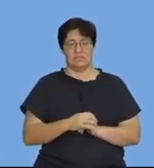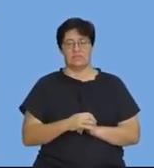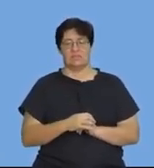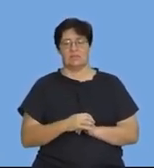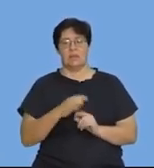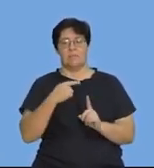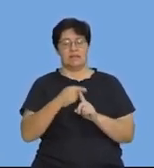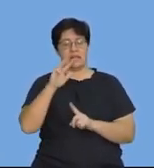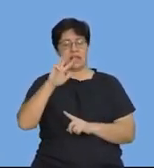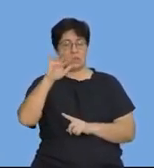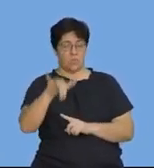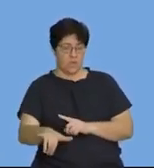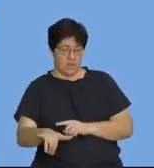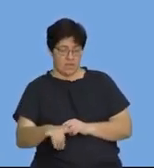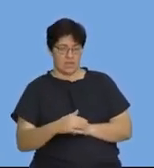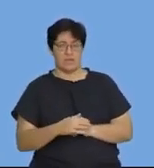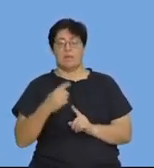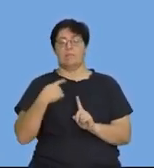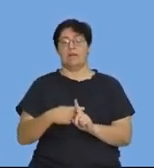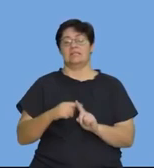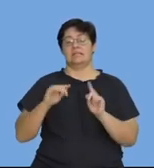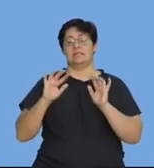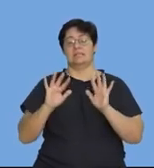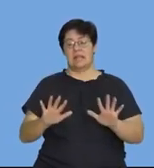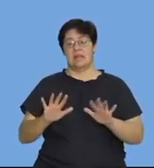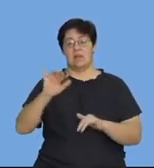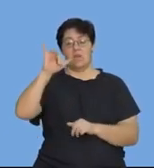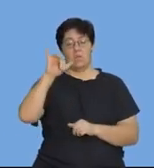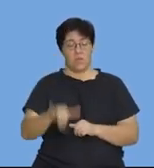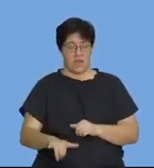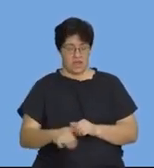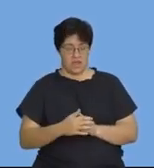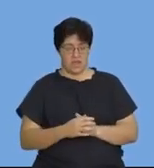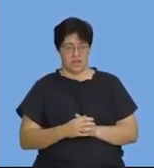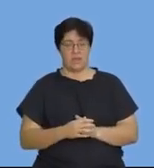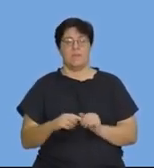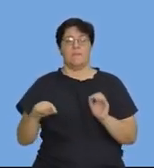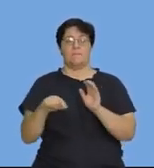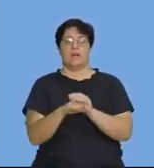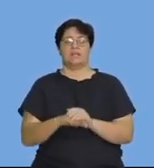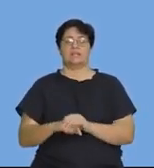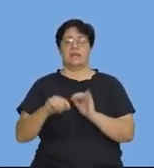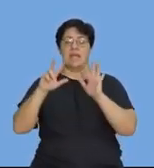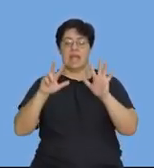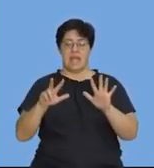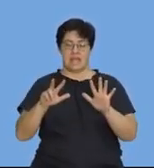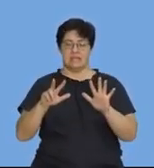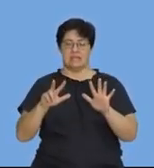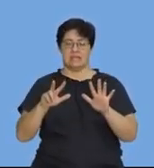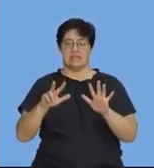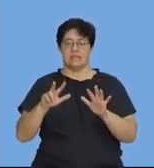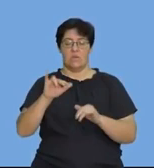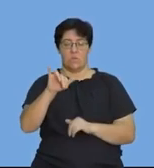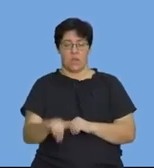9y plus 10y minus 8y squared, and